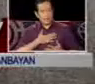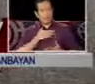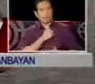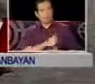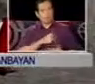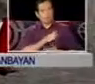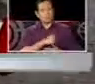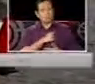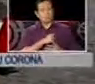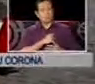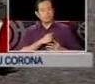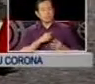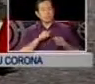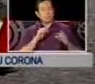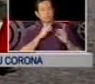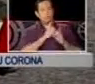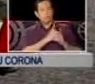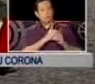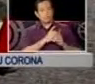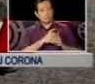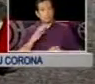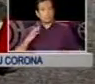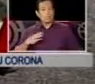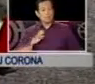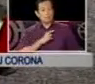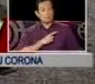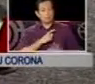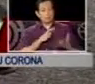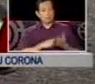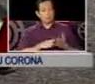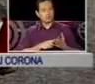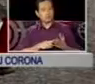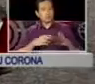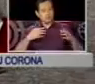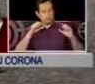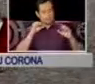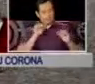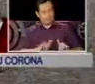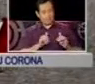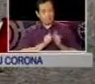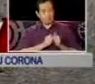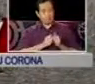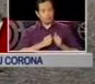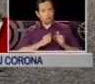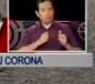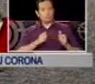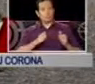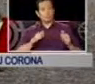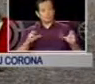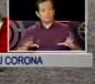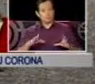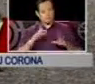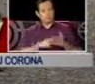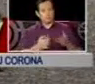the apology of the Defense Council is on record. We stand by our actions. I accept your judgment